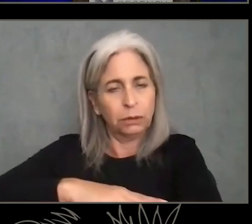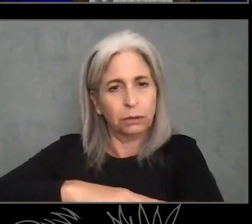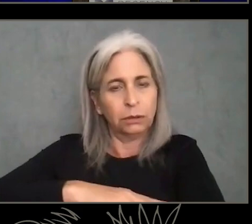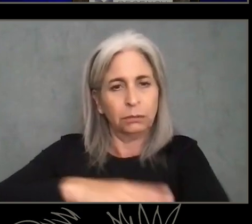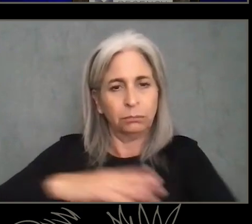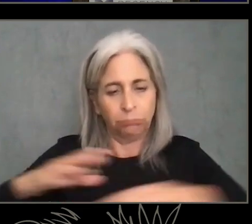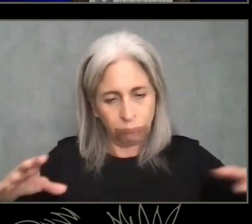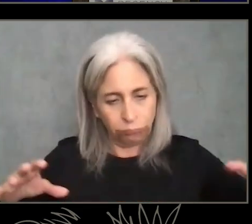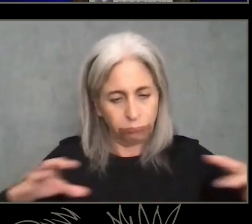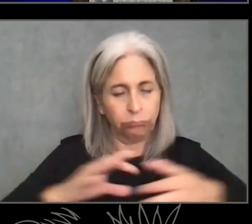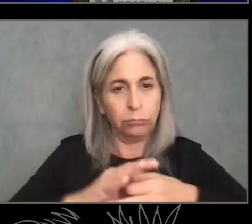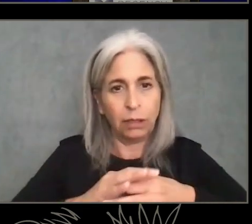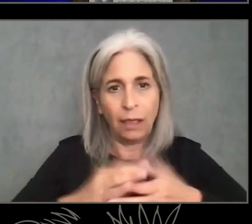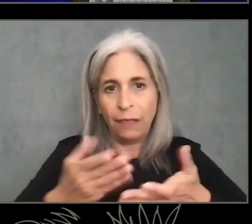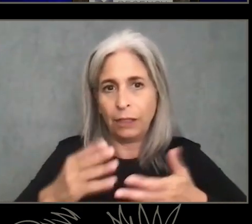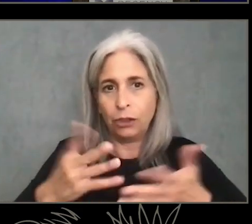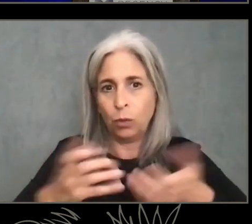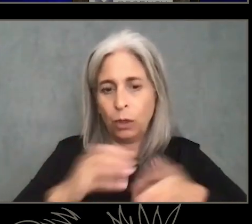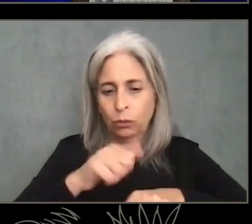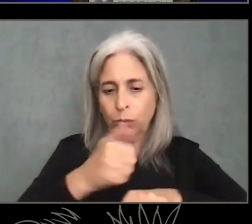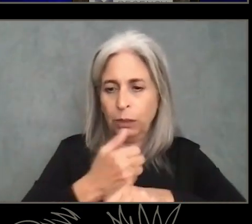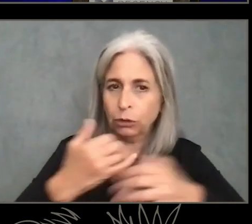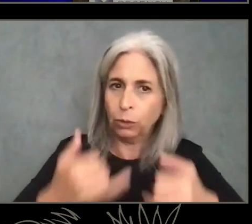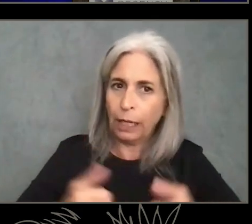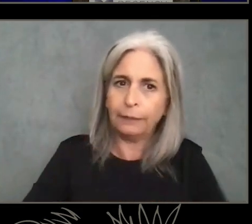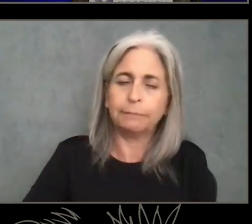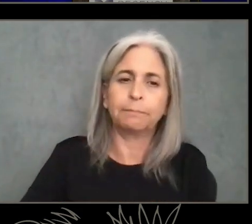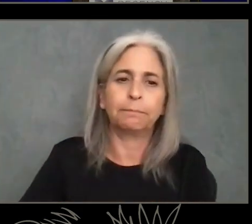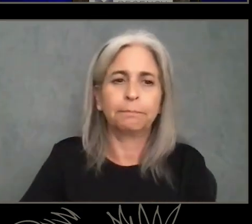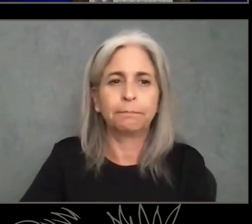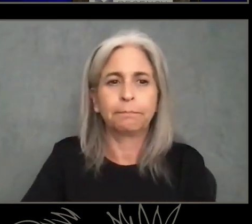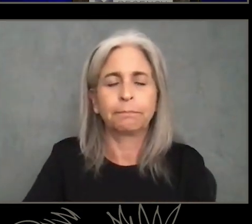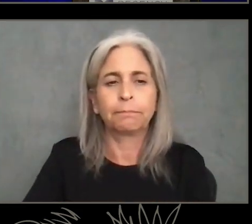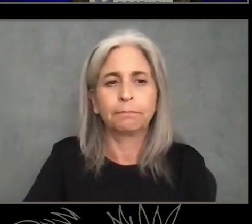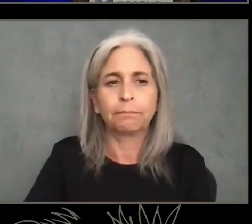and things that you want to build today.